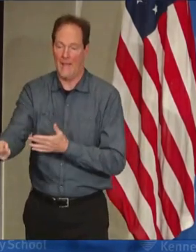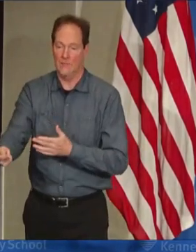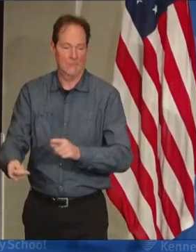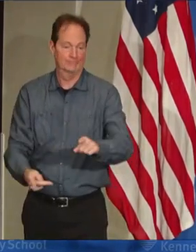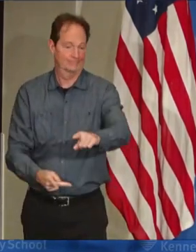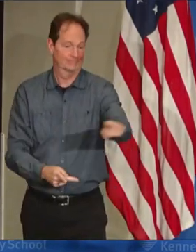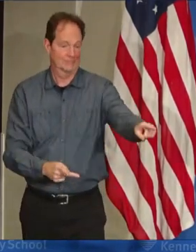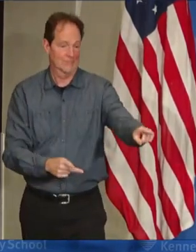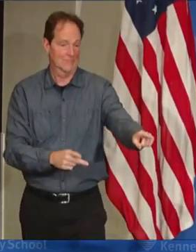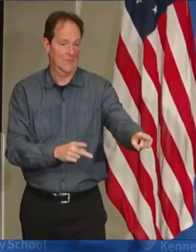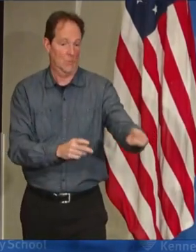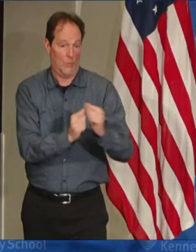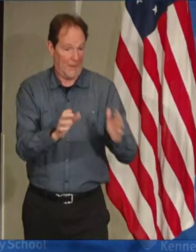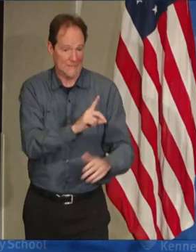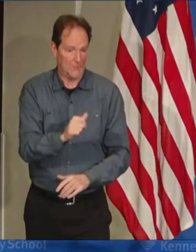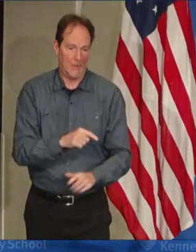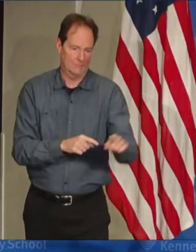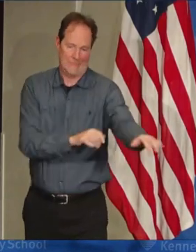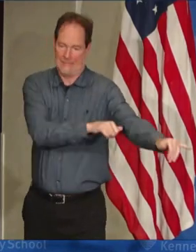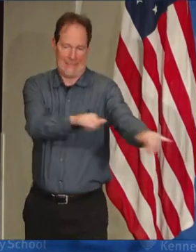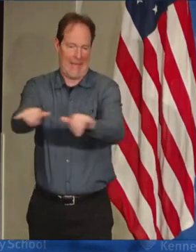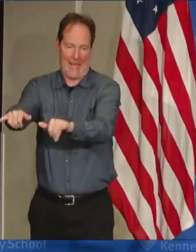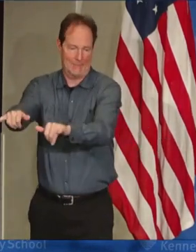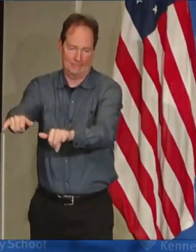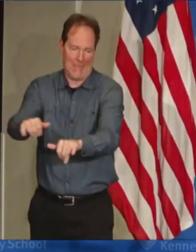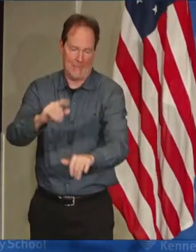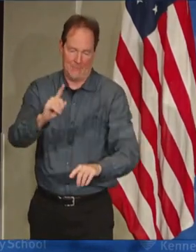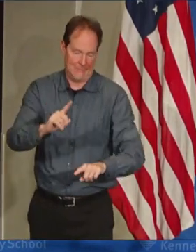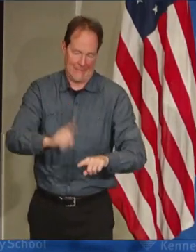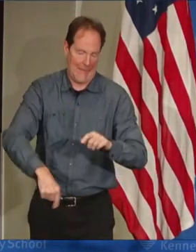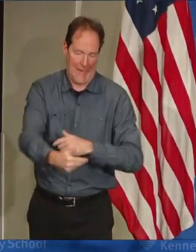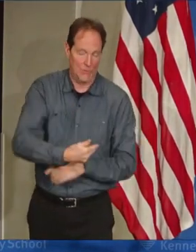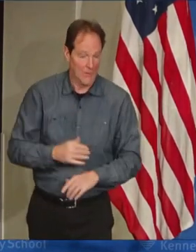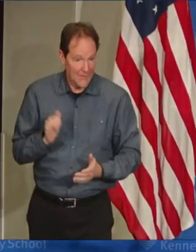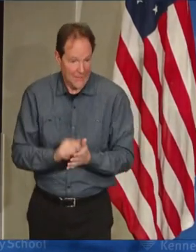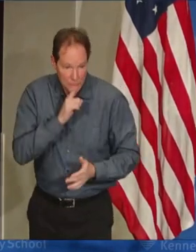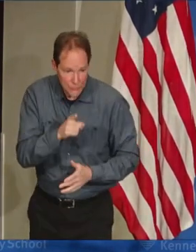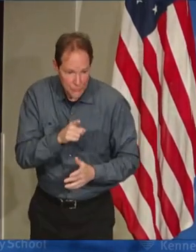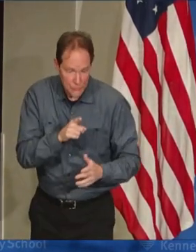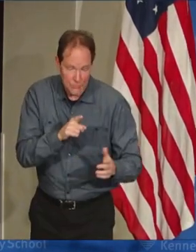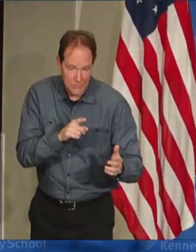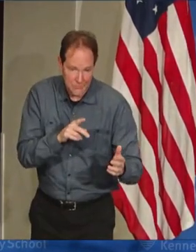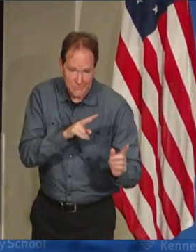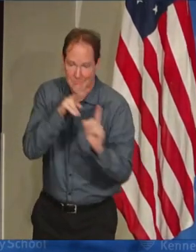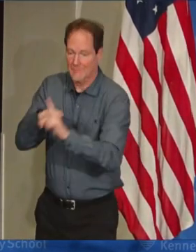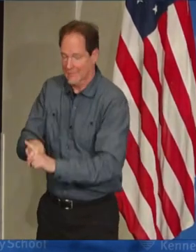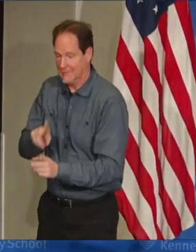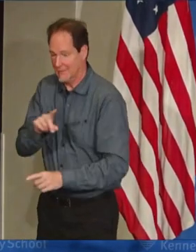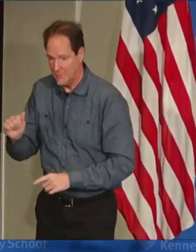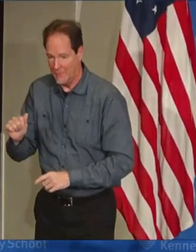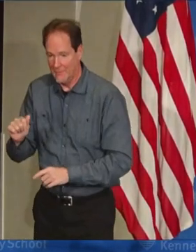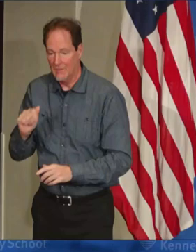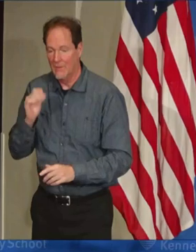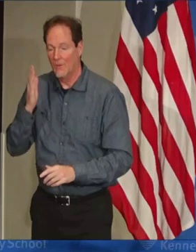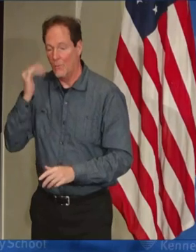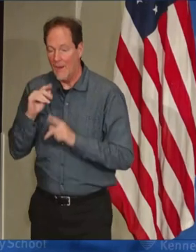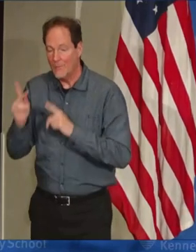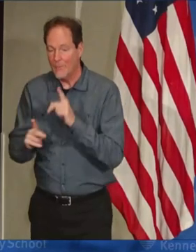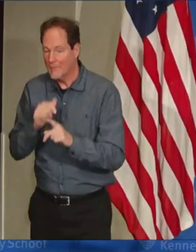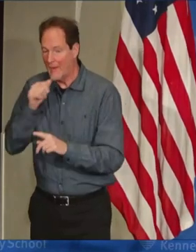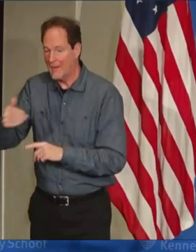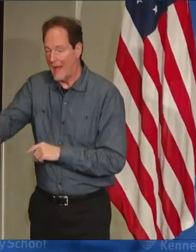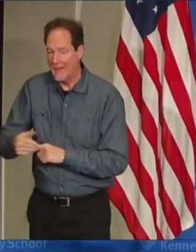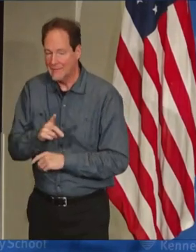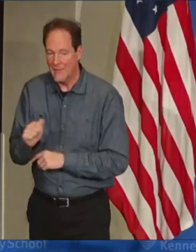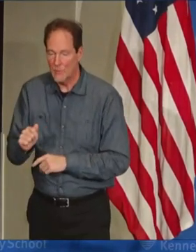And that's really very true when you think about disability. Why do people not hire disabled people?